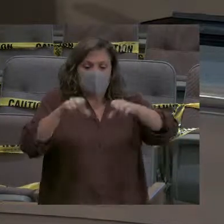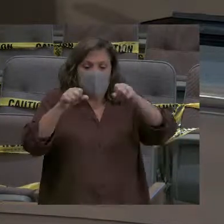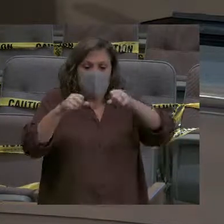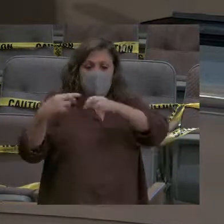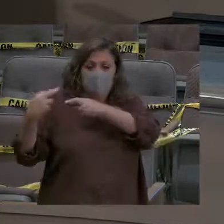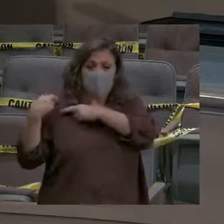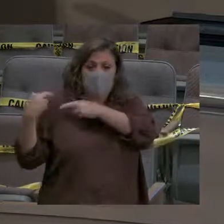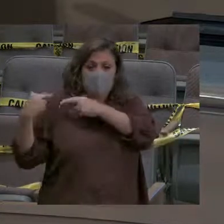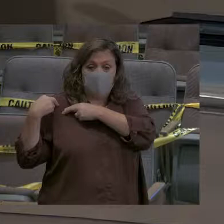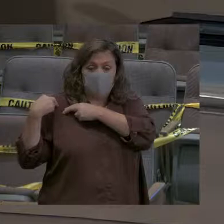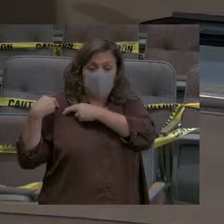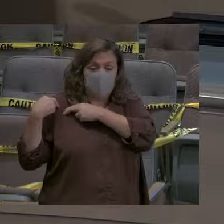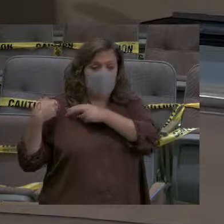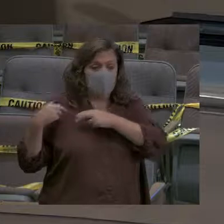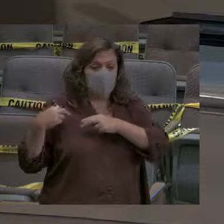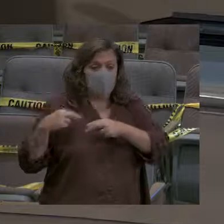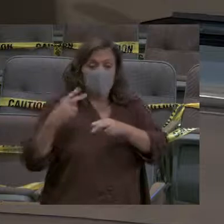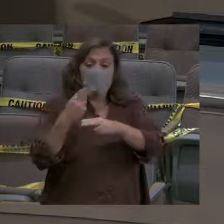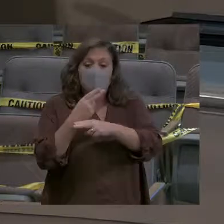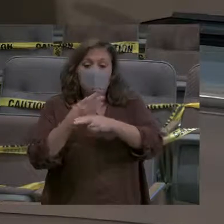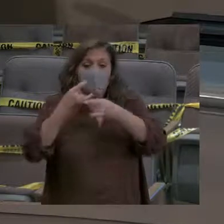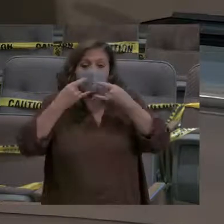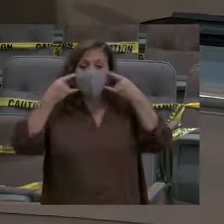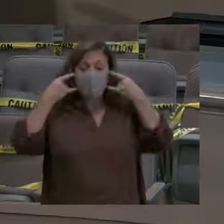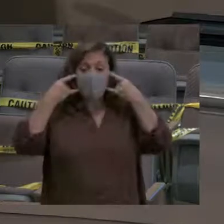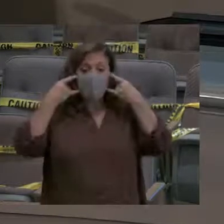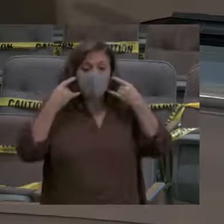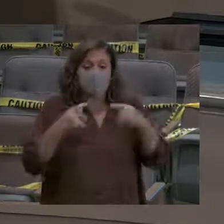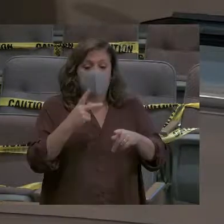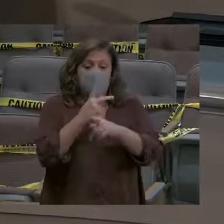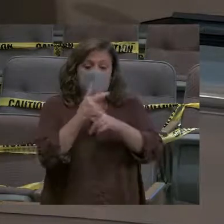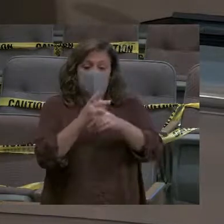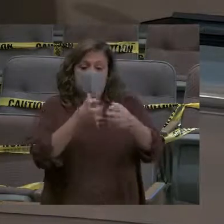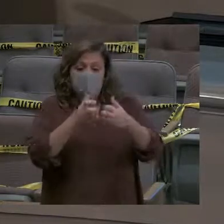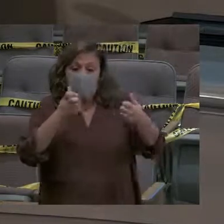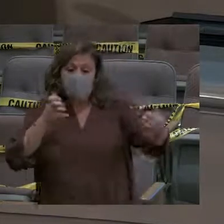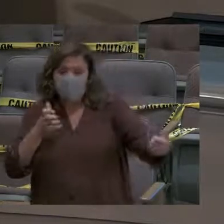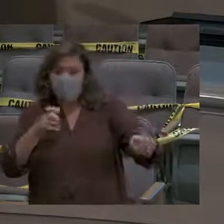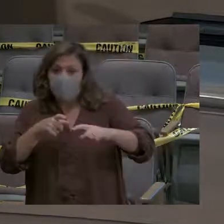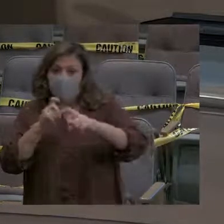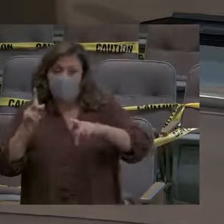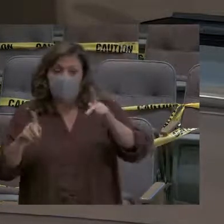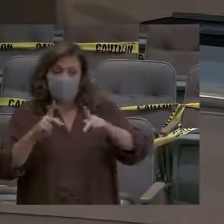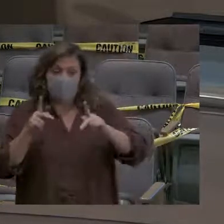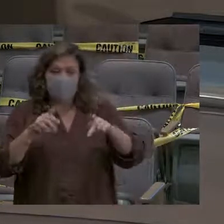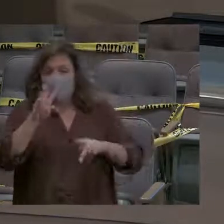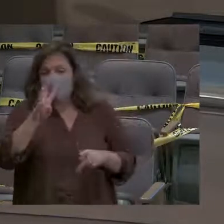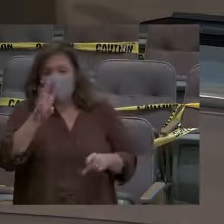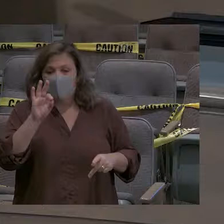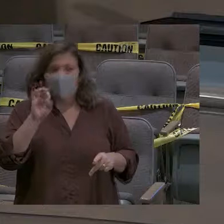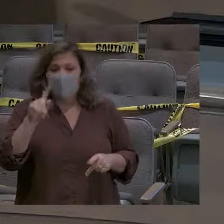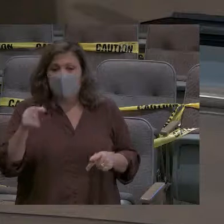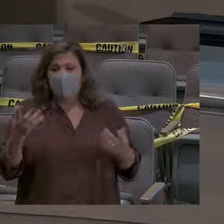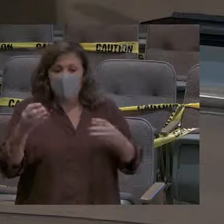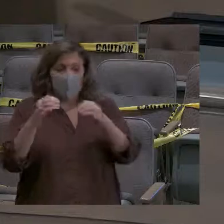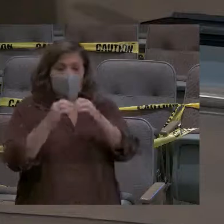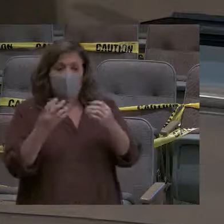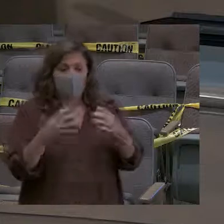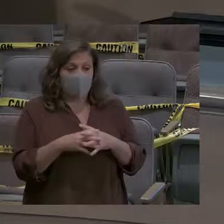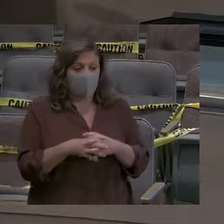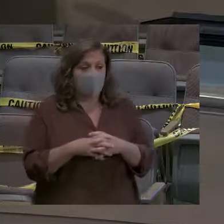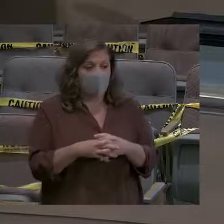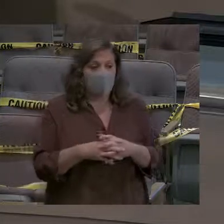responsible, which is wearing a mask in public, maintaining social distancing of 6 feet or more,